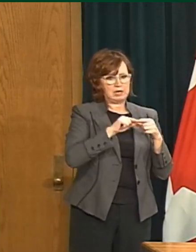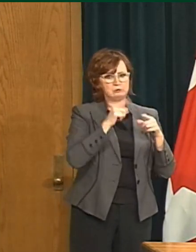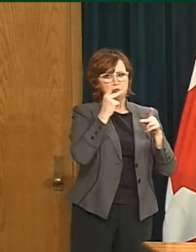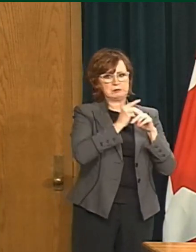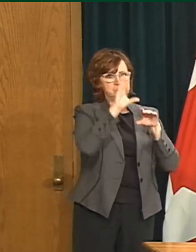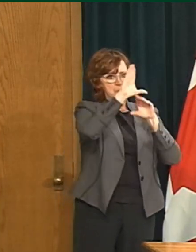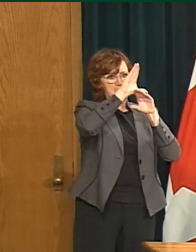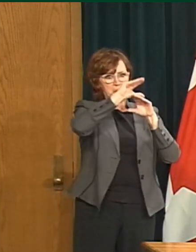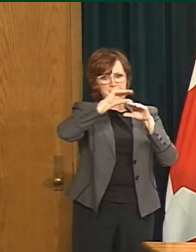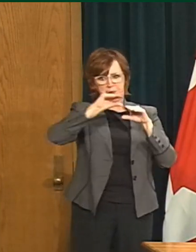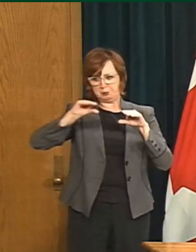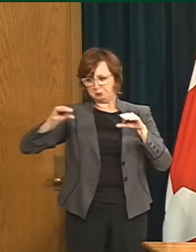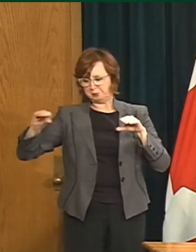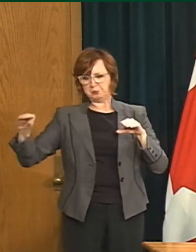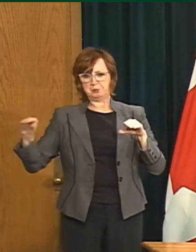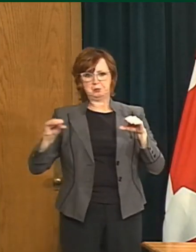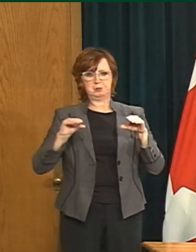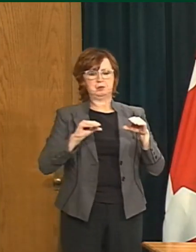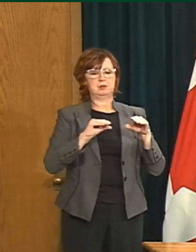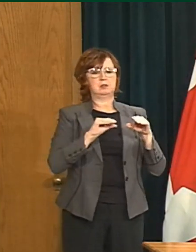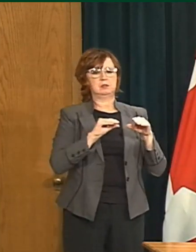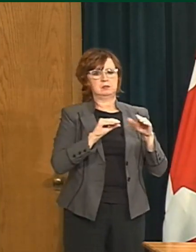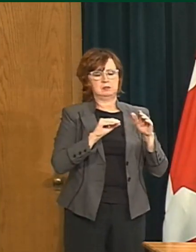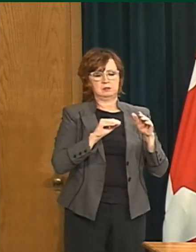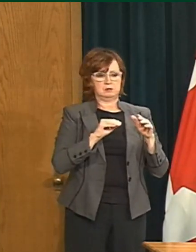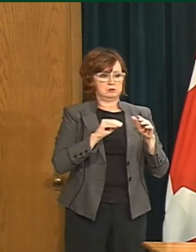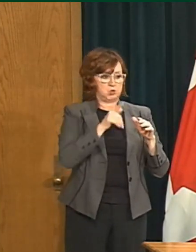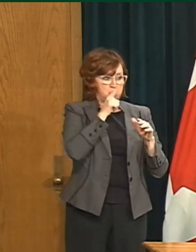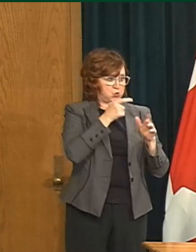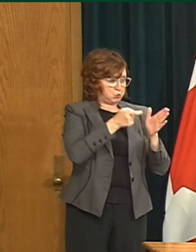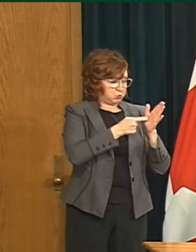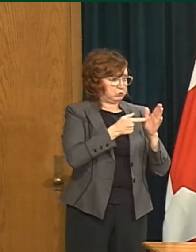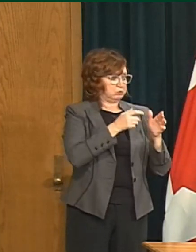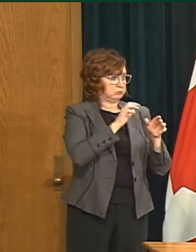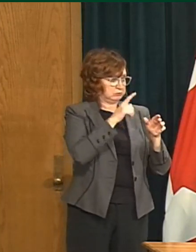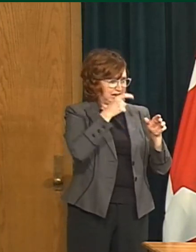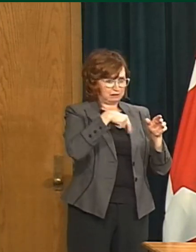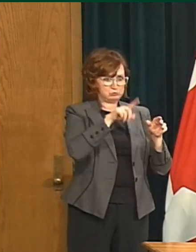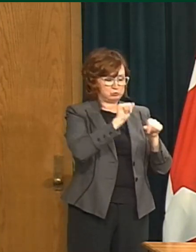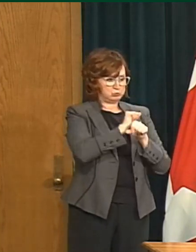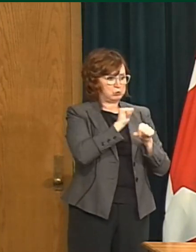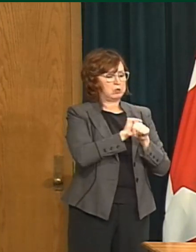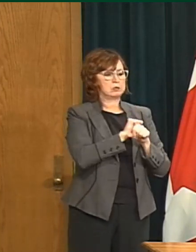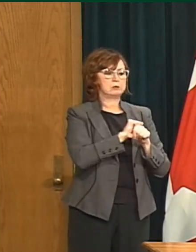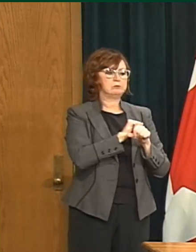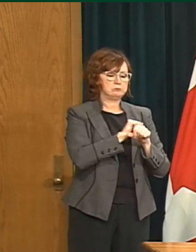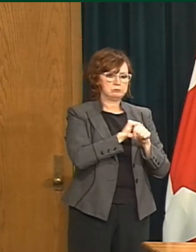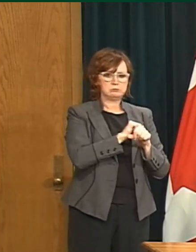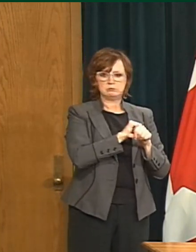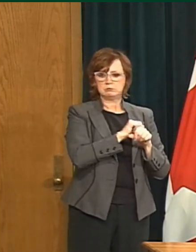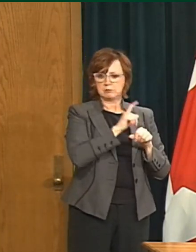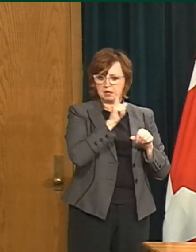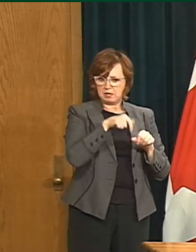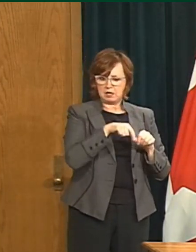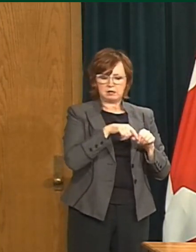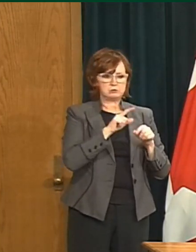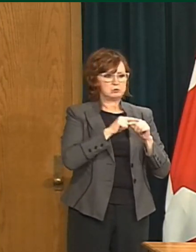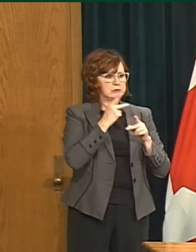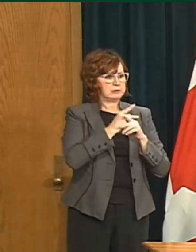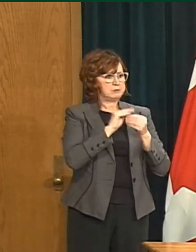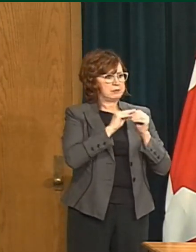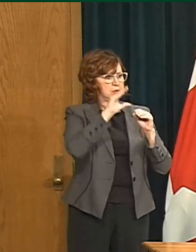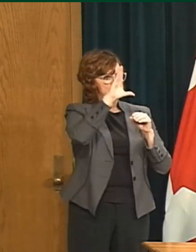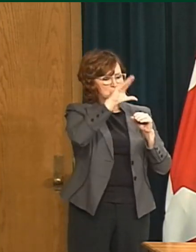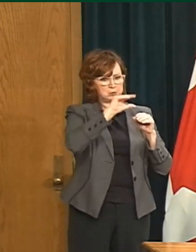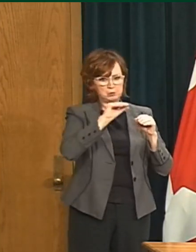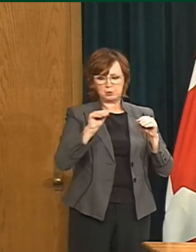essential services. And at some point, like the Premier said, some of that will have to be reviewed based on the evidence and feedback we're getting from